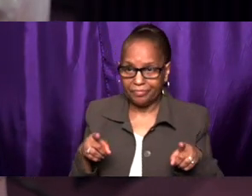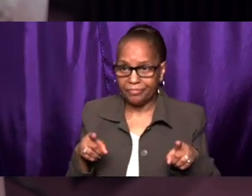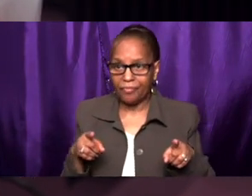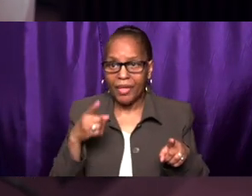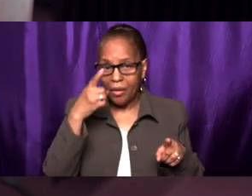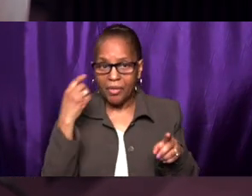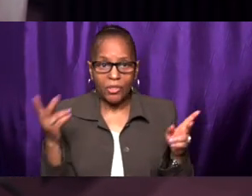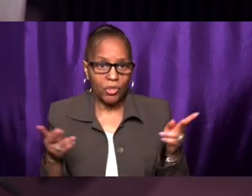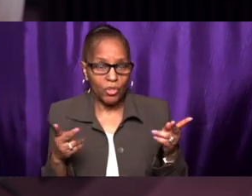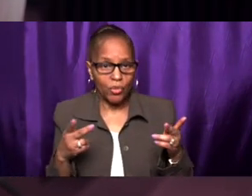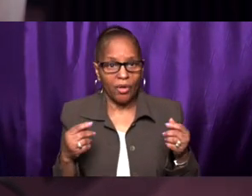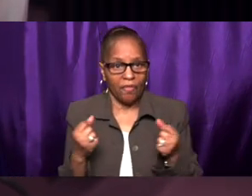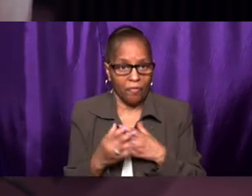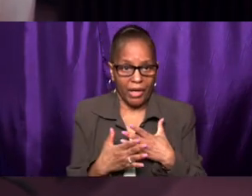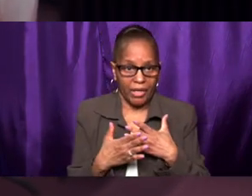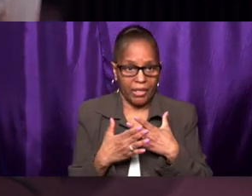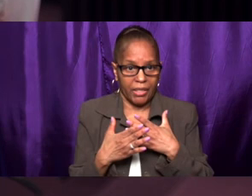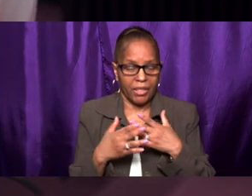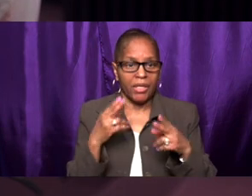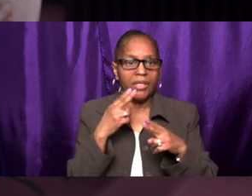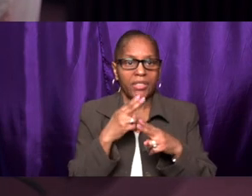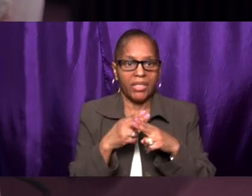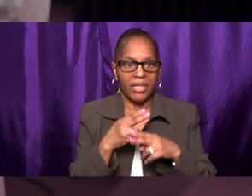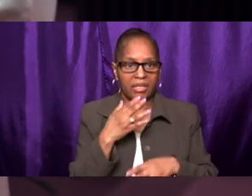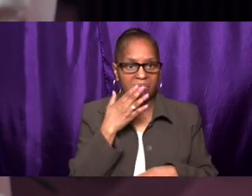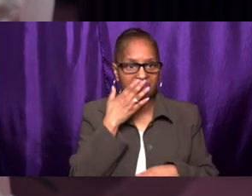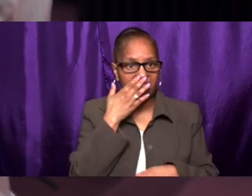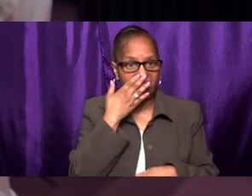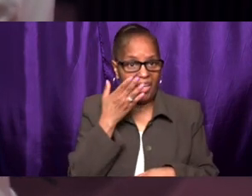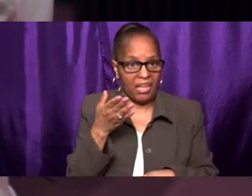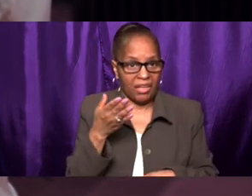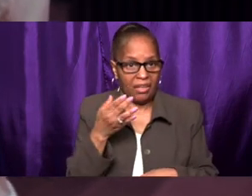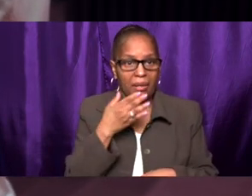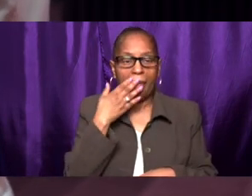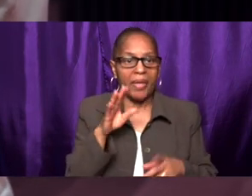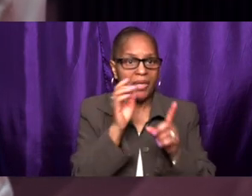Because you're afraid to name the stank that's there.